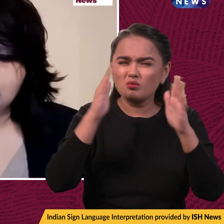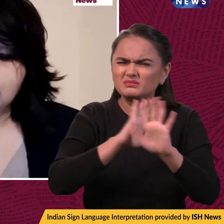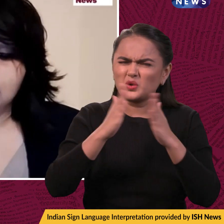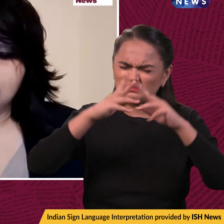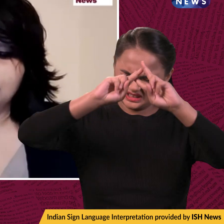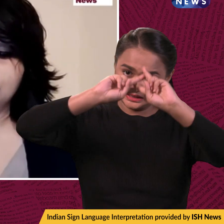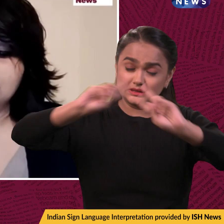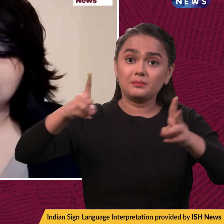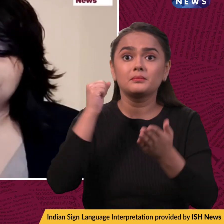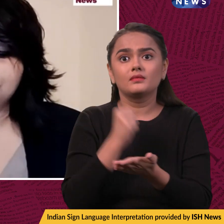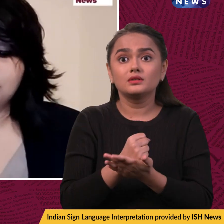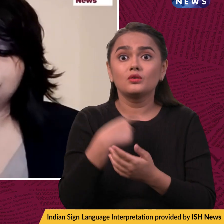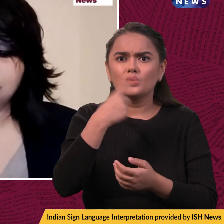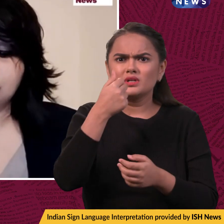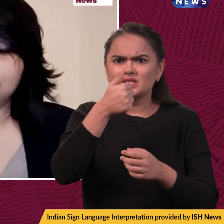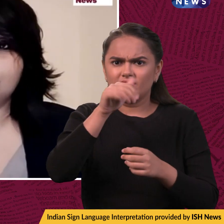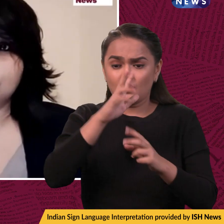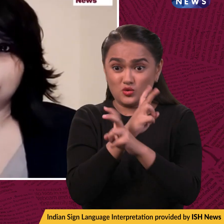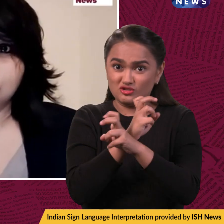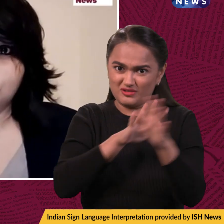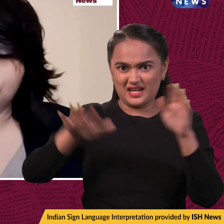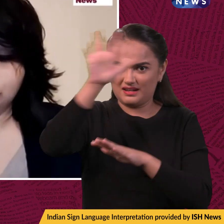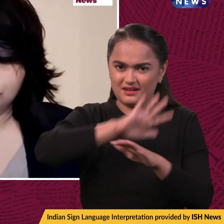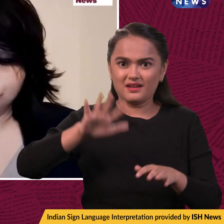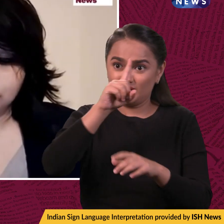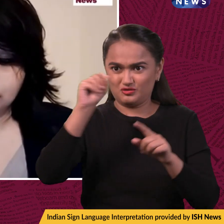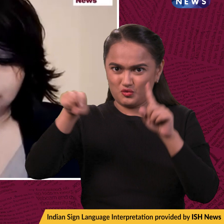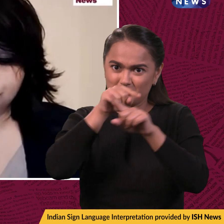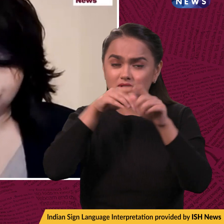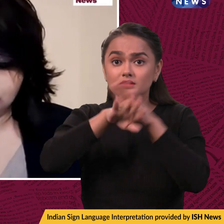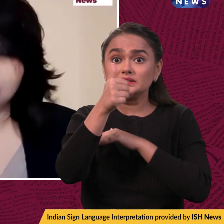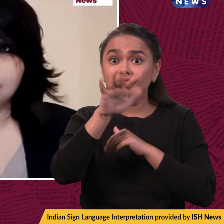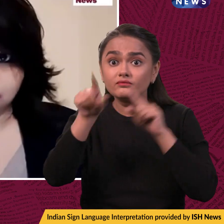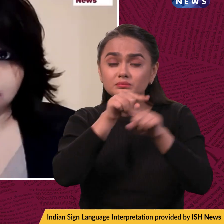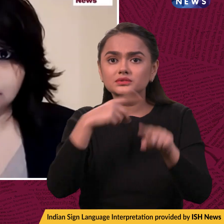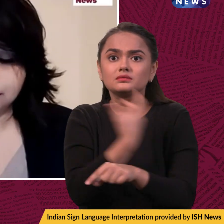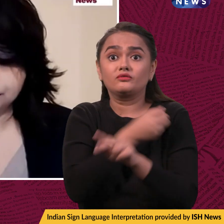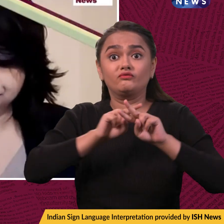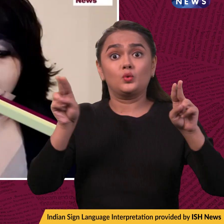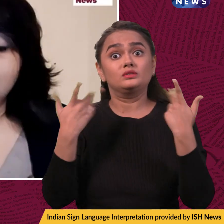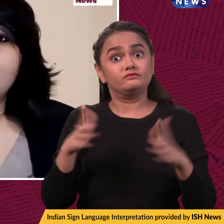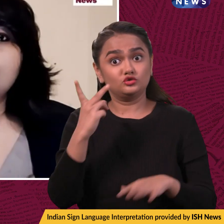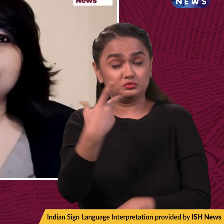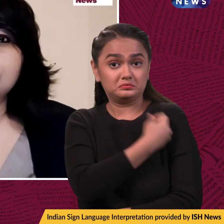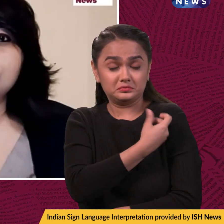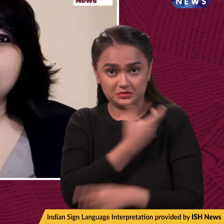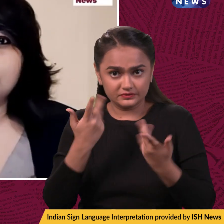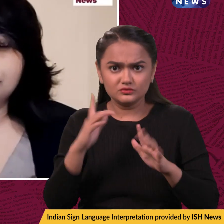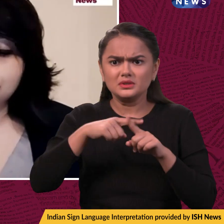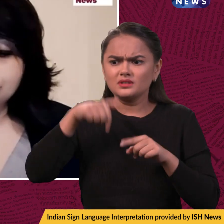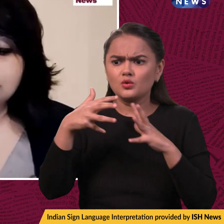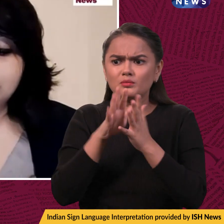home. About 65% of Austria's population is fully vaccinated. Also in the